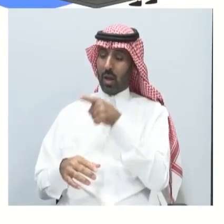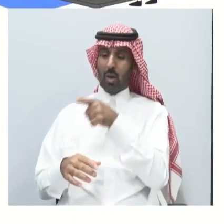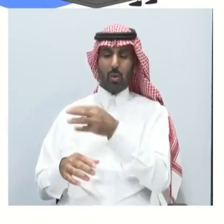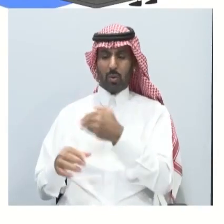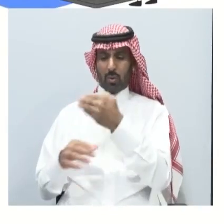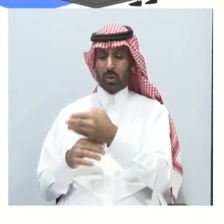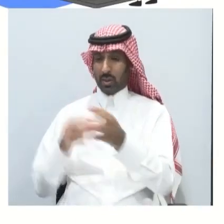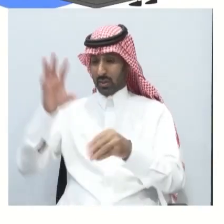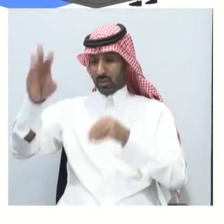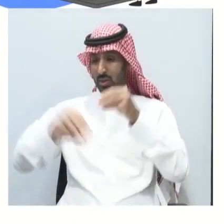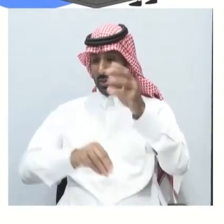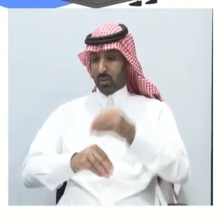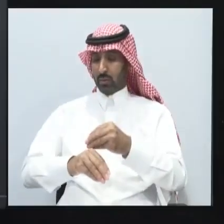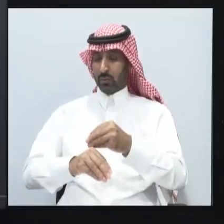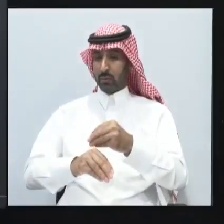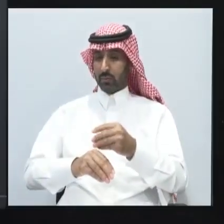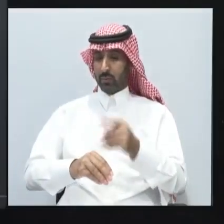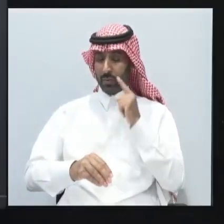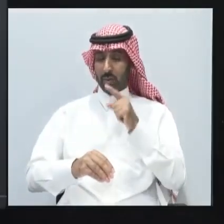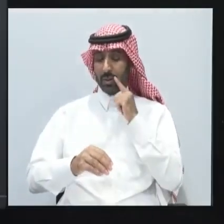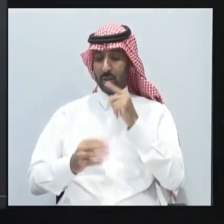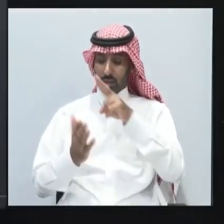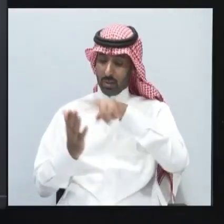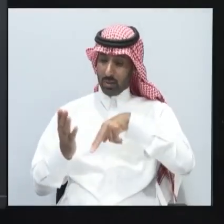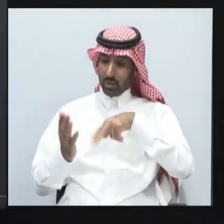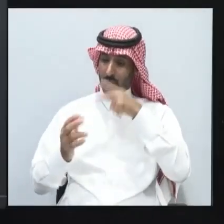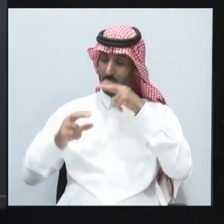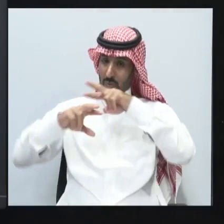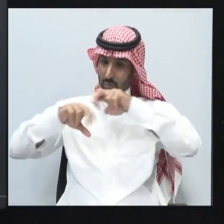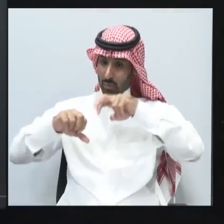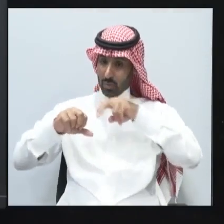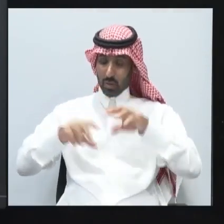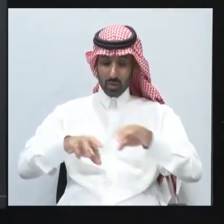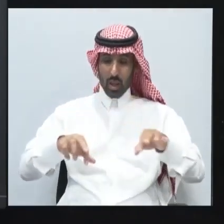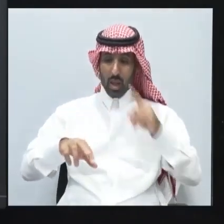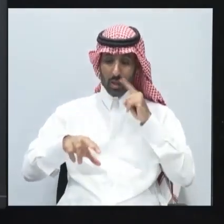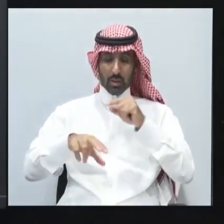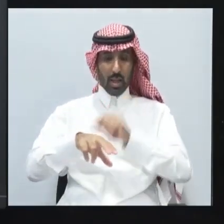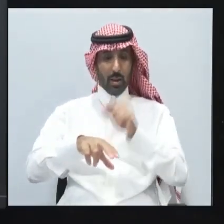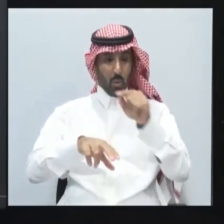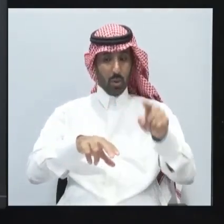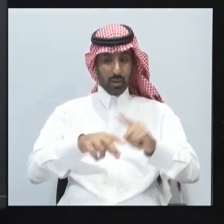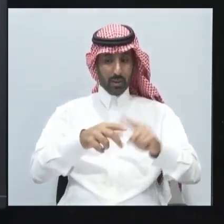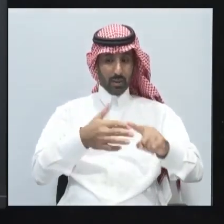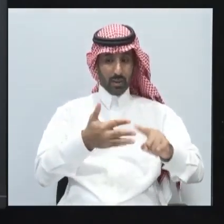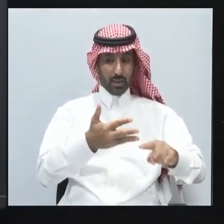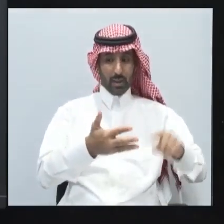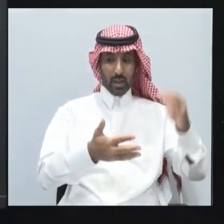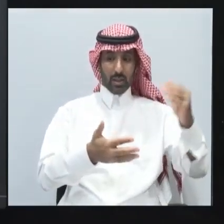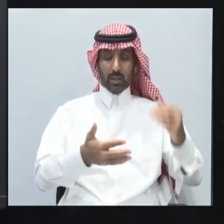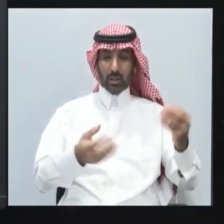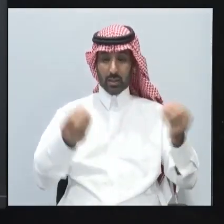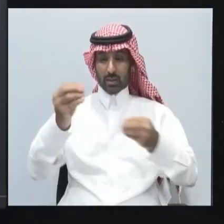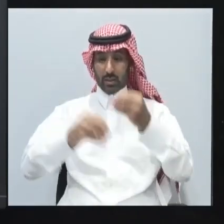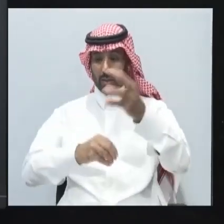you have gathered your information, you have scanned, you have searched, you have your timeline ready, and you are going to just join